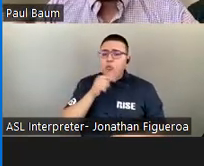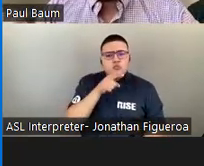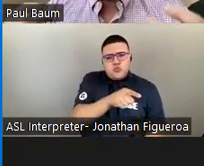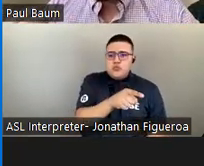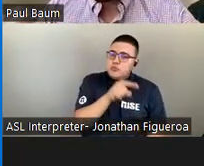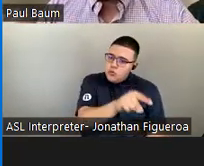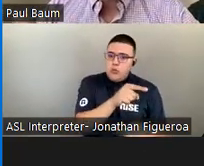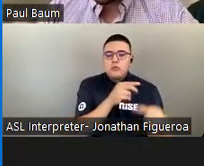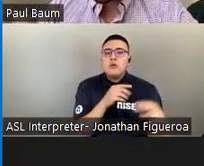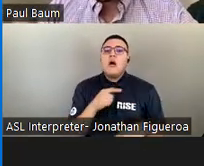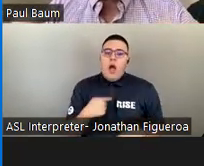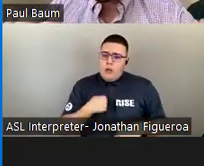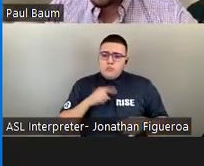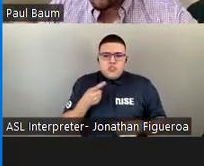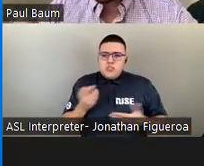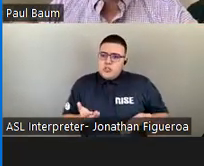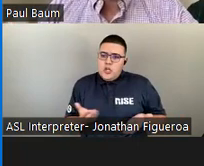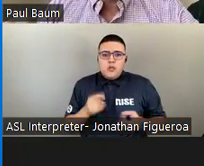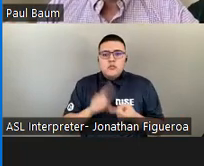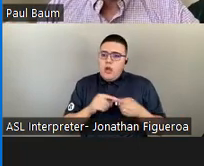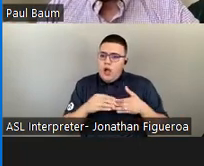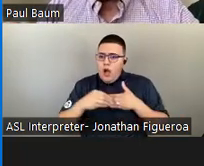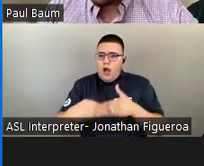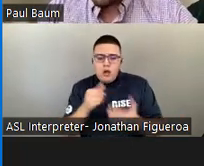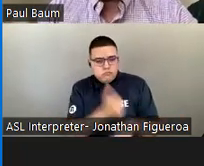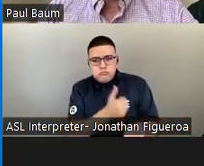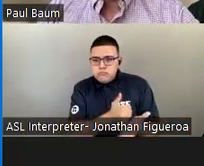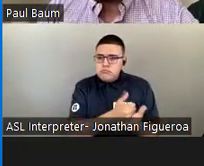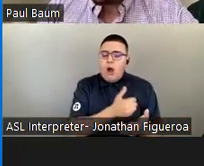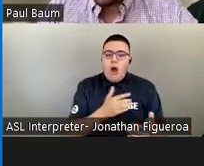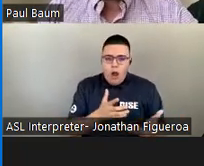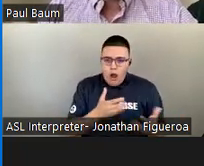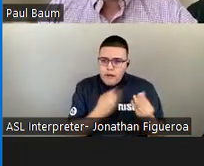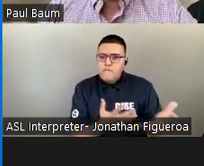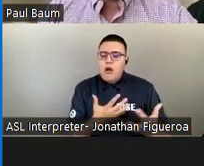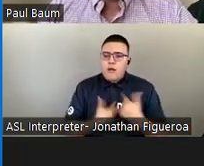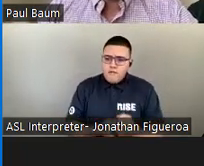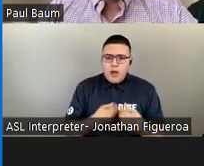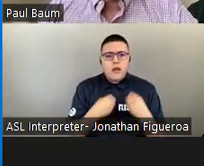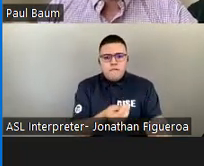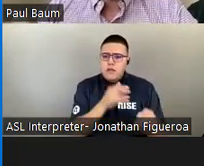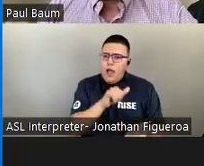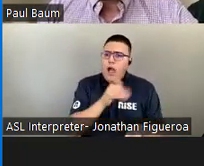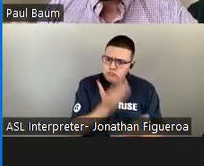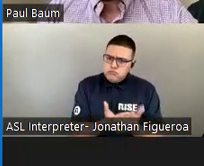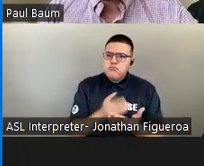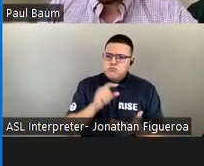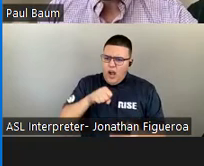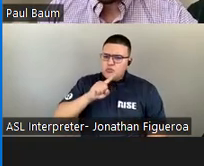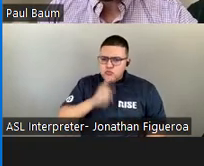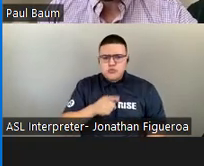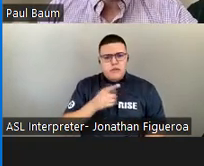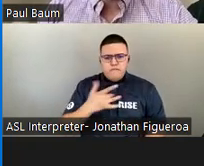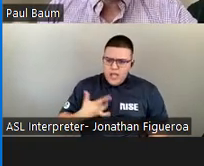you through this process and support you and affirm you and validate you so that you can be